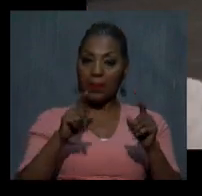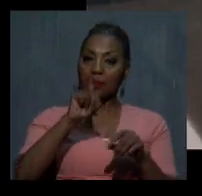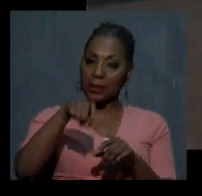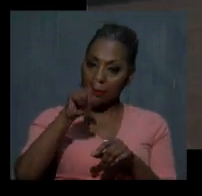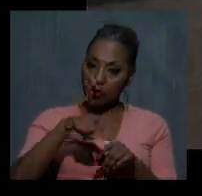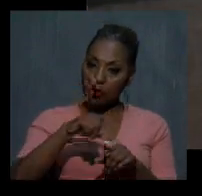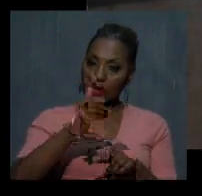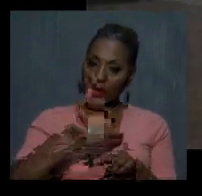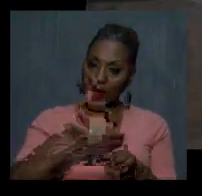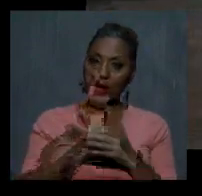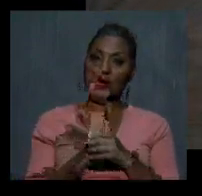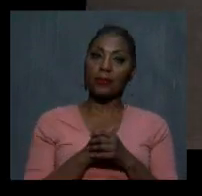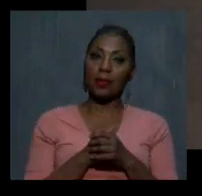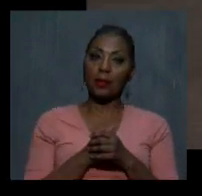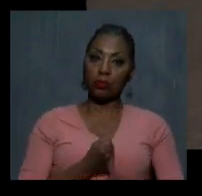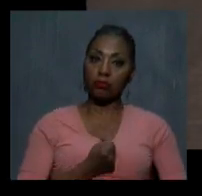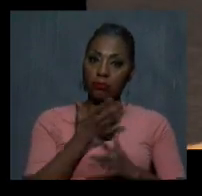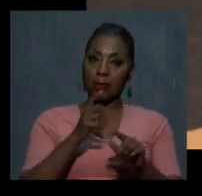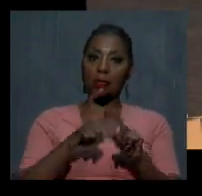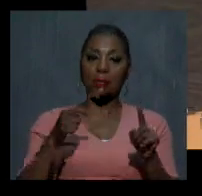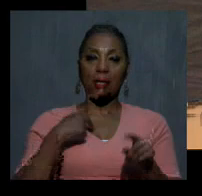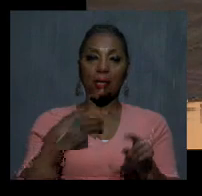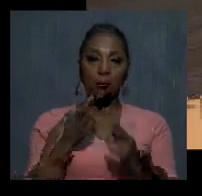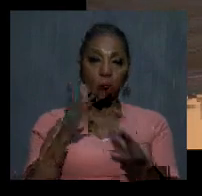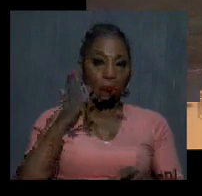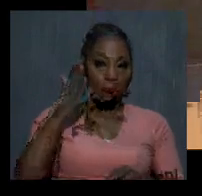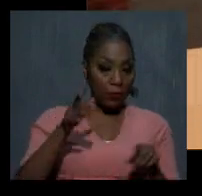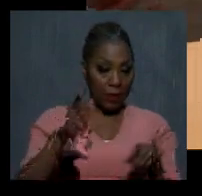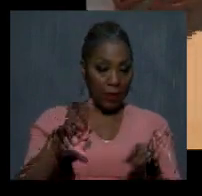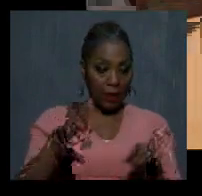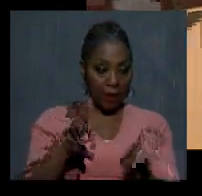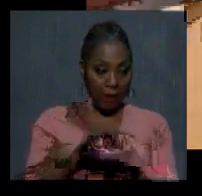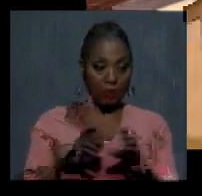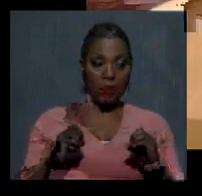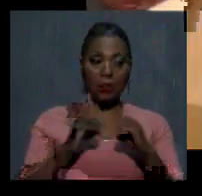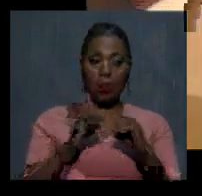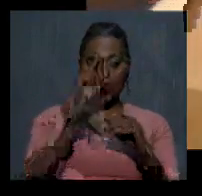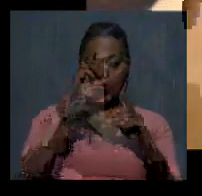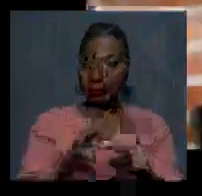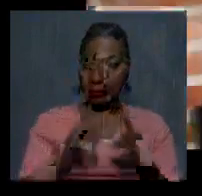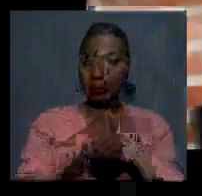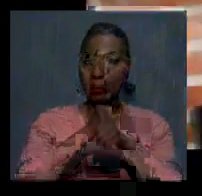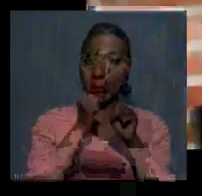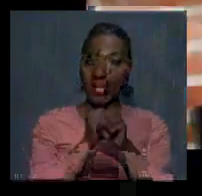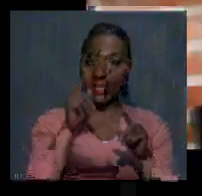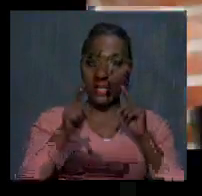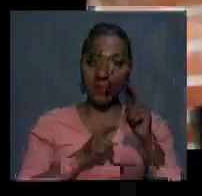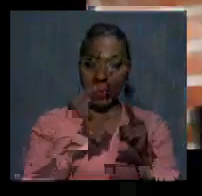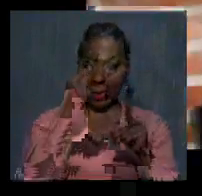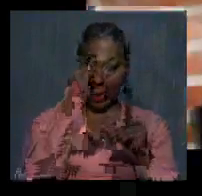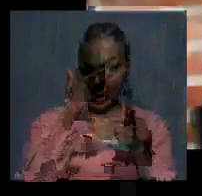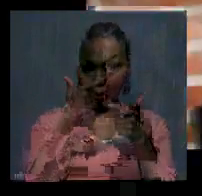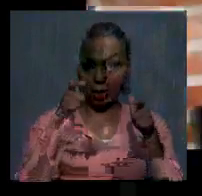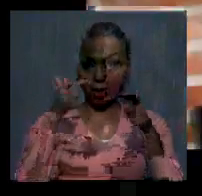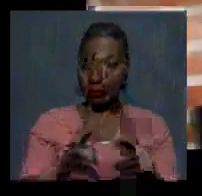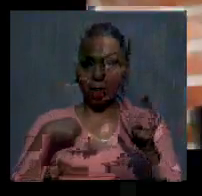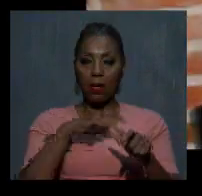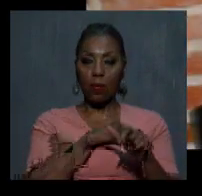a table. So would hope that has more decisions that people think bigger that